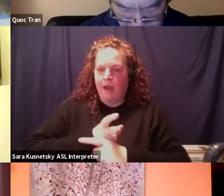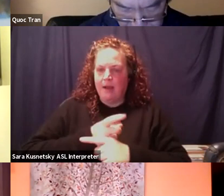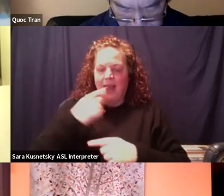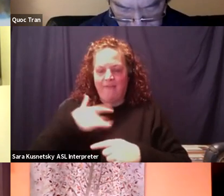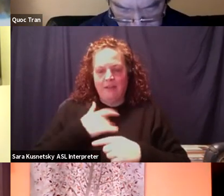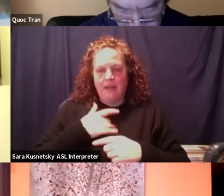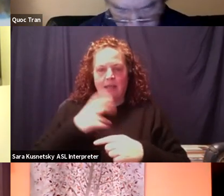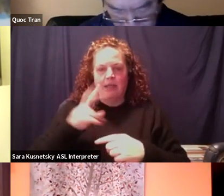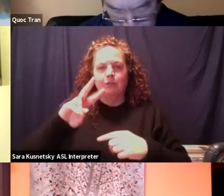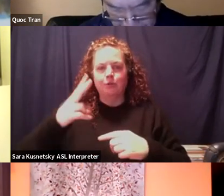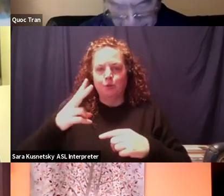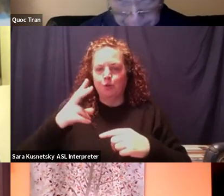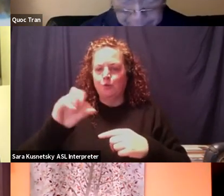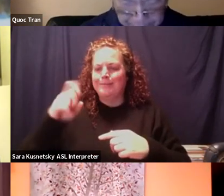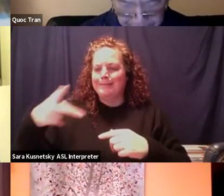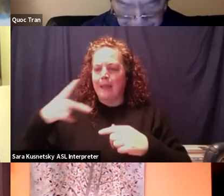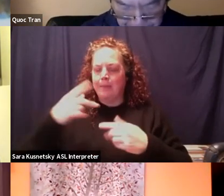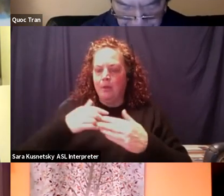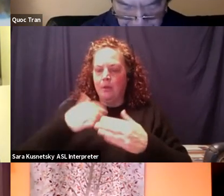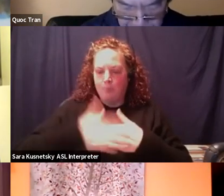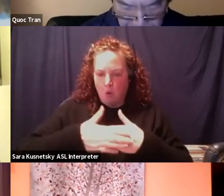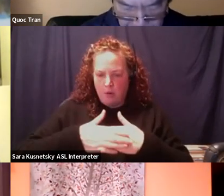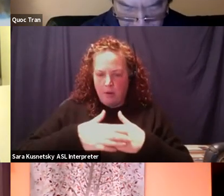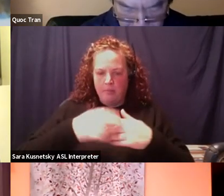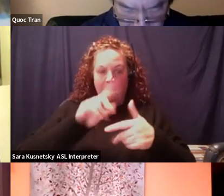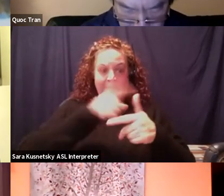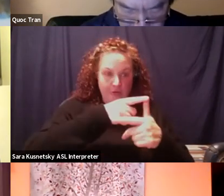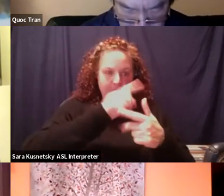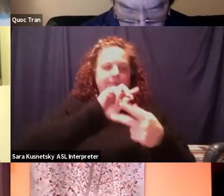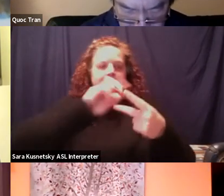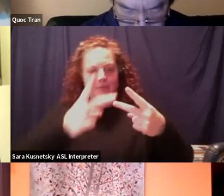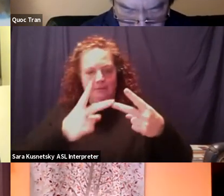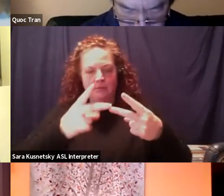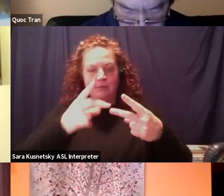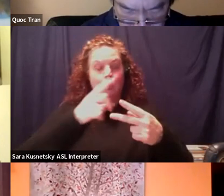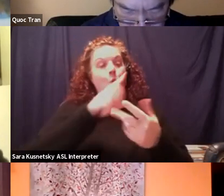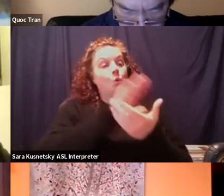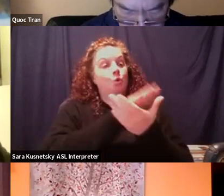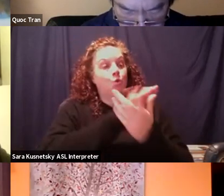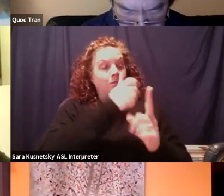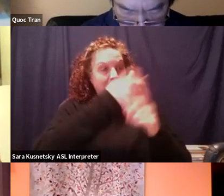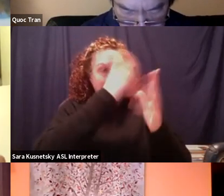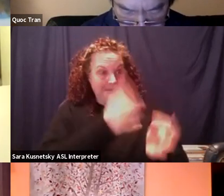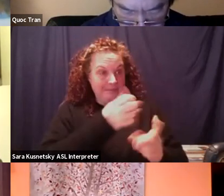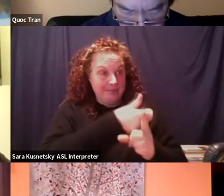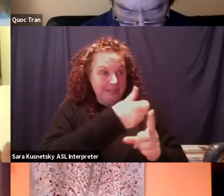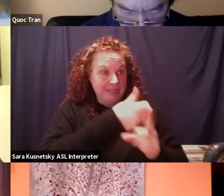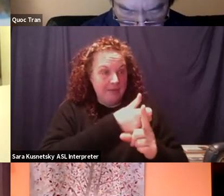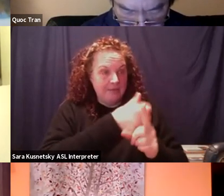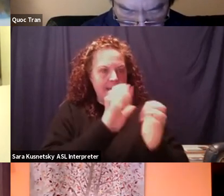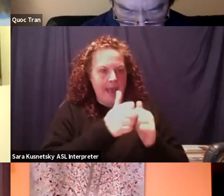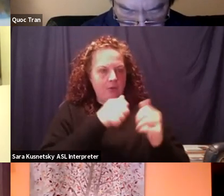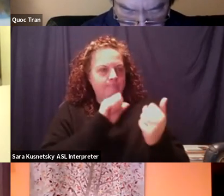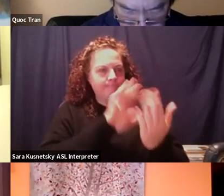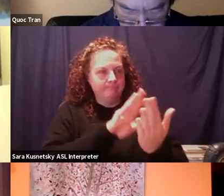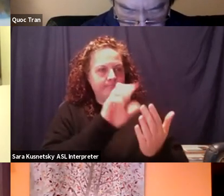approach, you know, allowing schools to decide in their own about AWC for what works with their communities while we